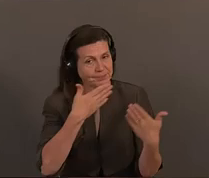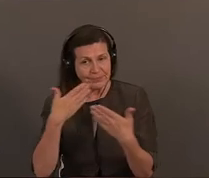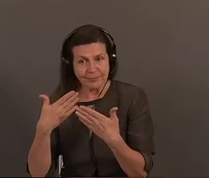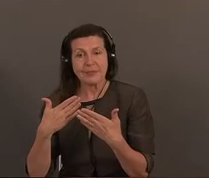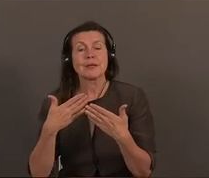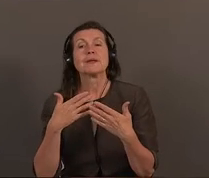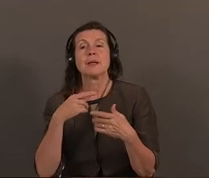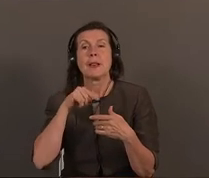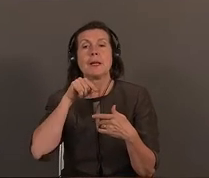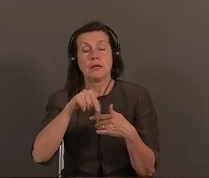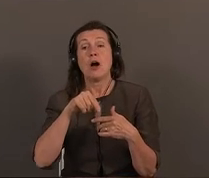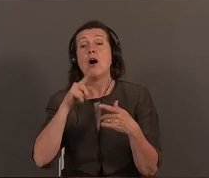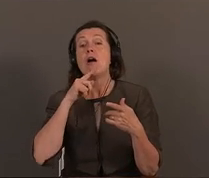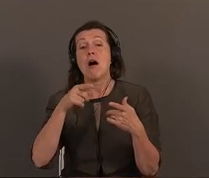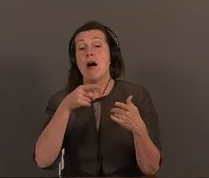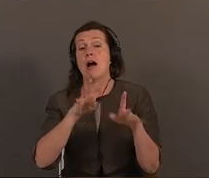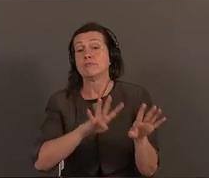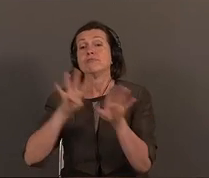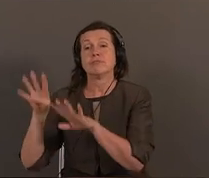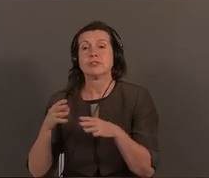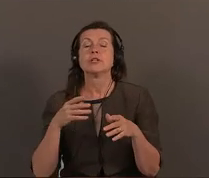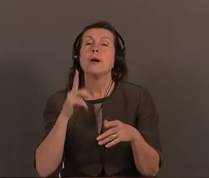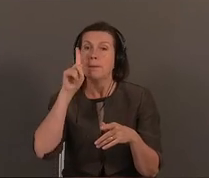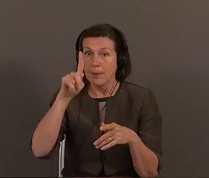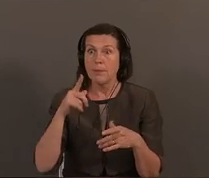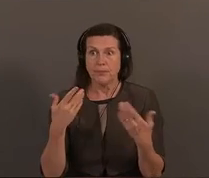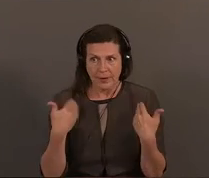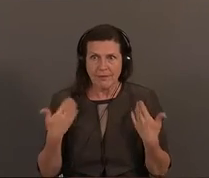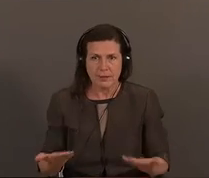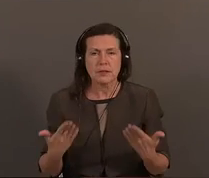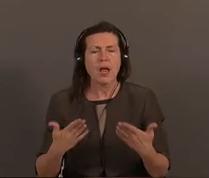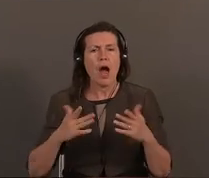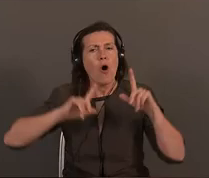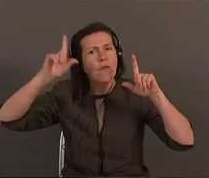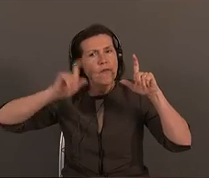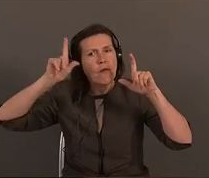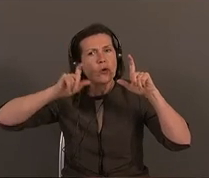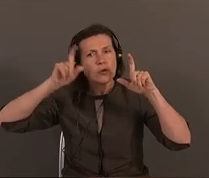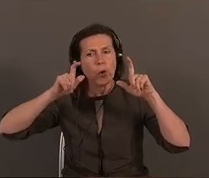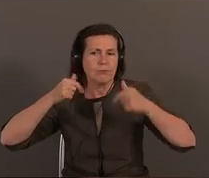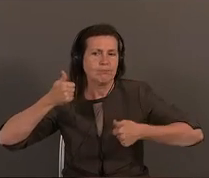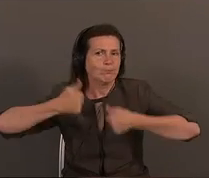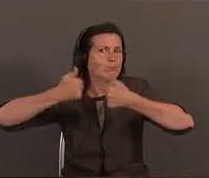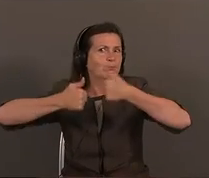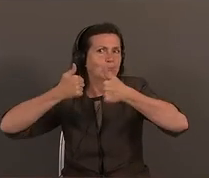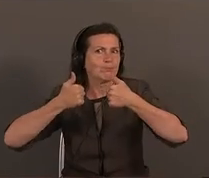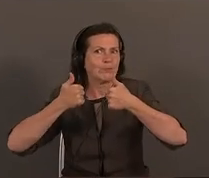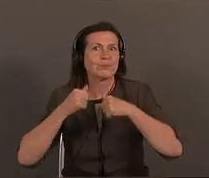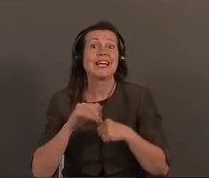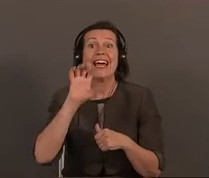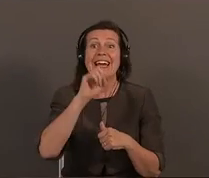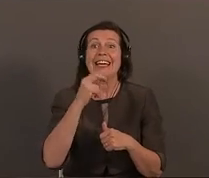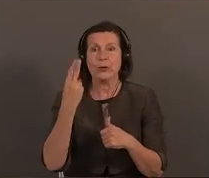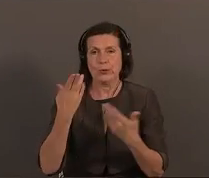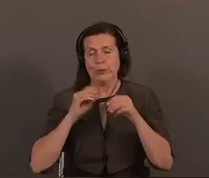let me say a word about a photo contest, which the EU is launching